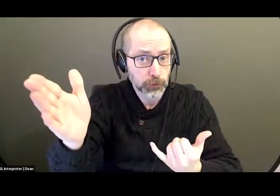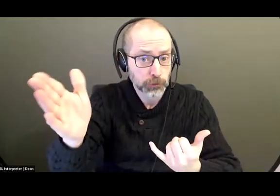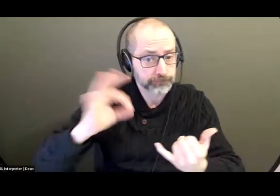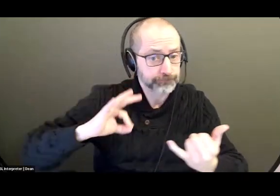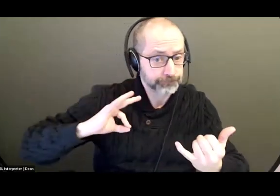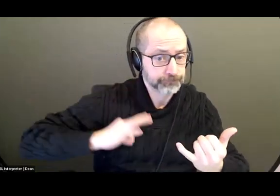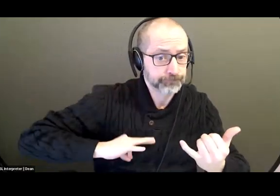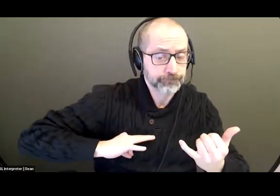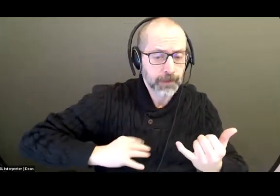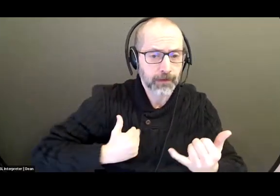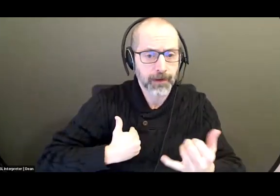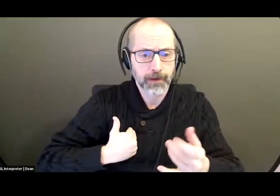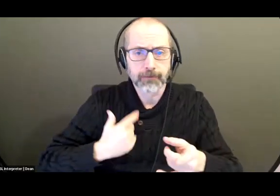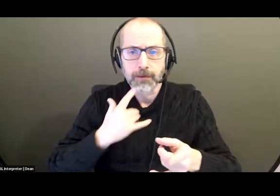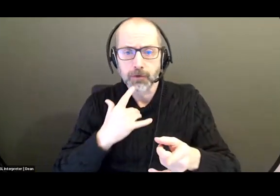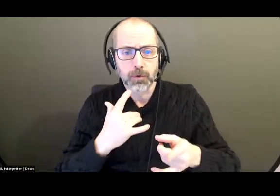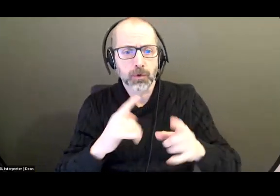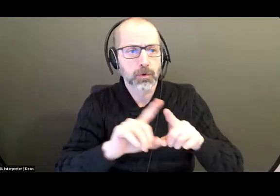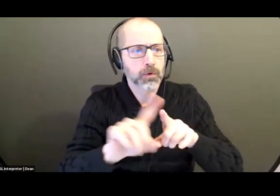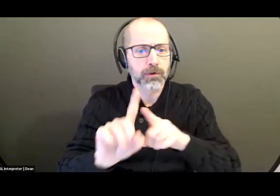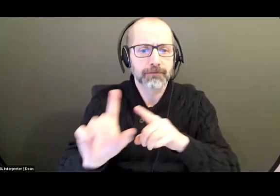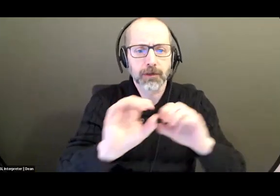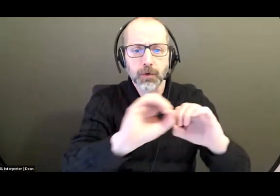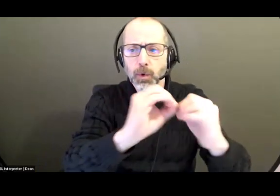for the future here and the present